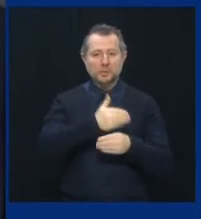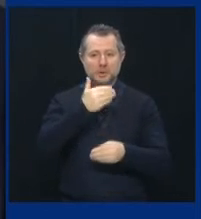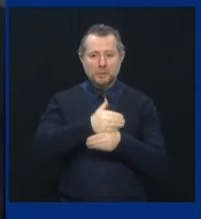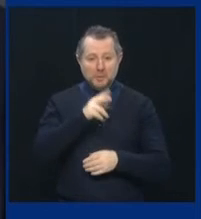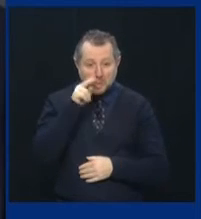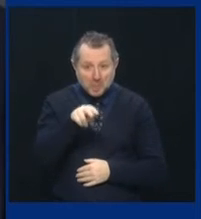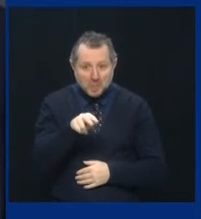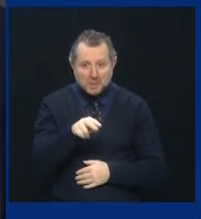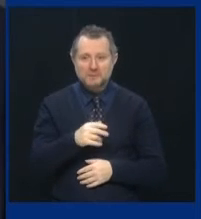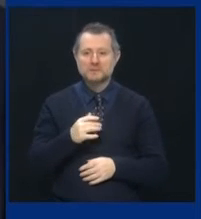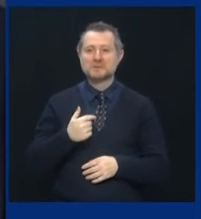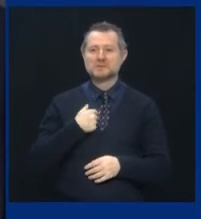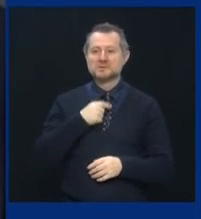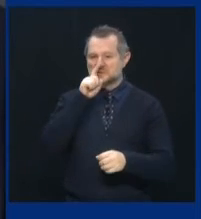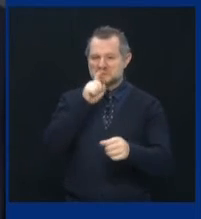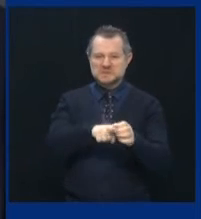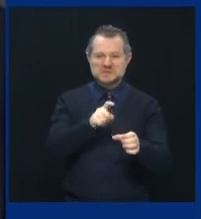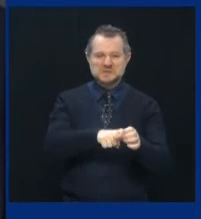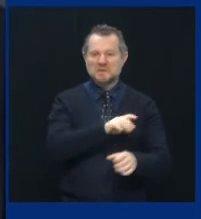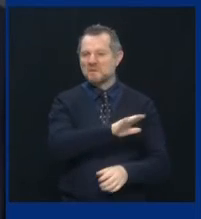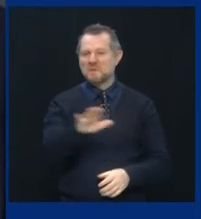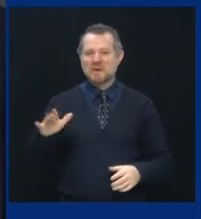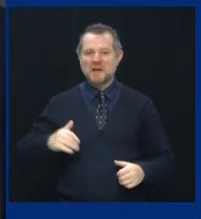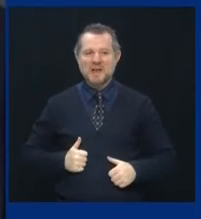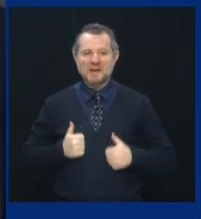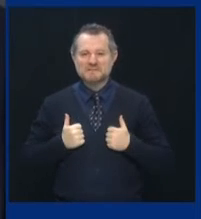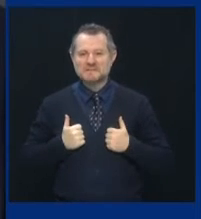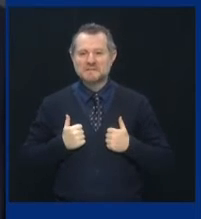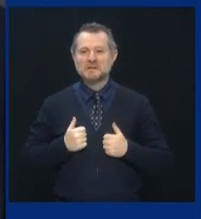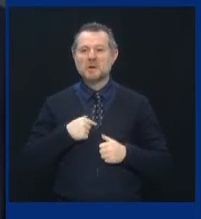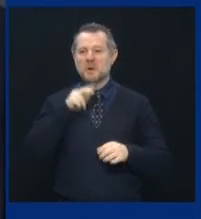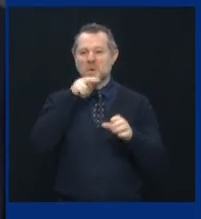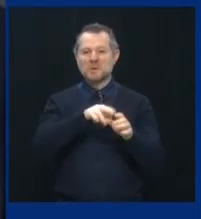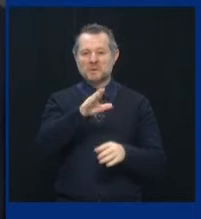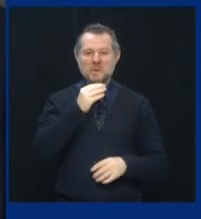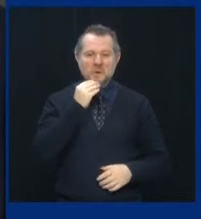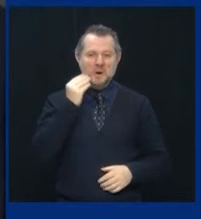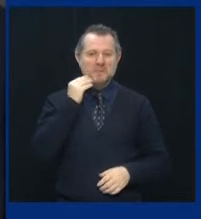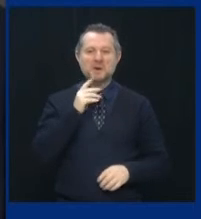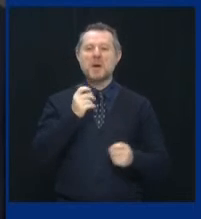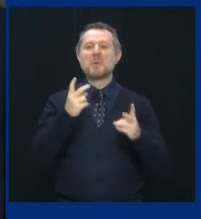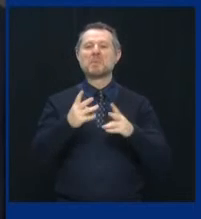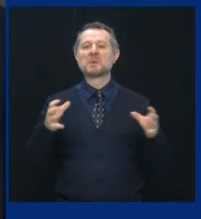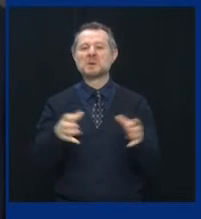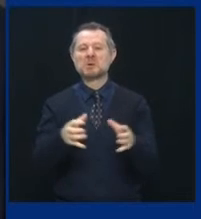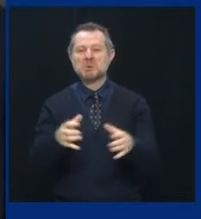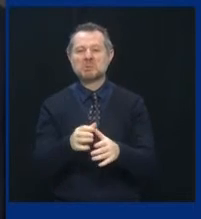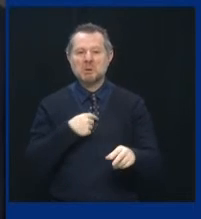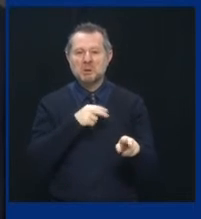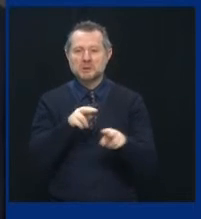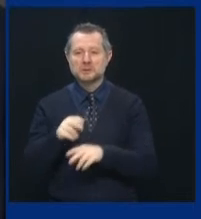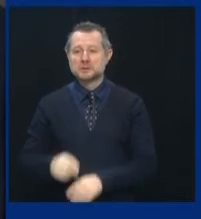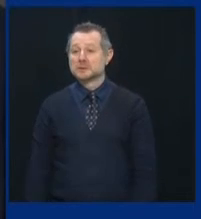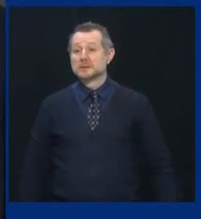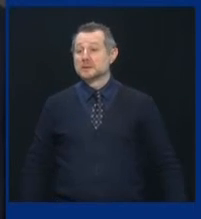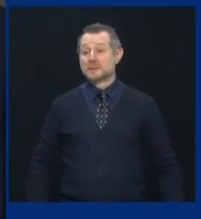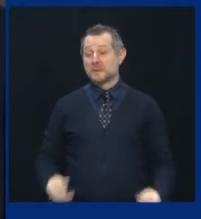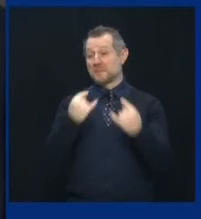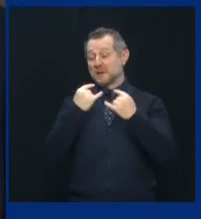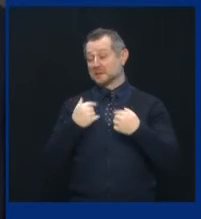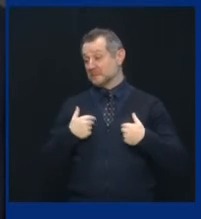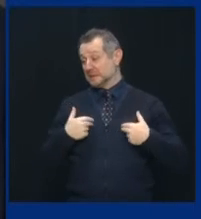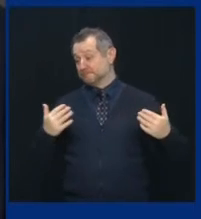was so intrusive, that I was looking into your home to see how many people you had at a social gathering.